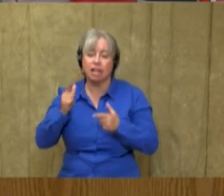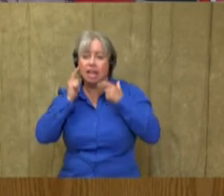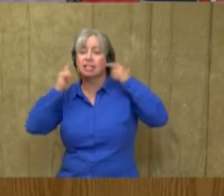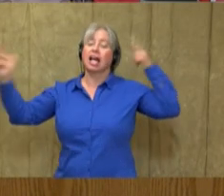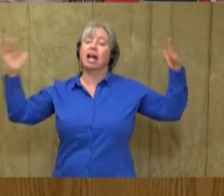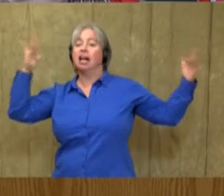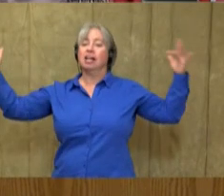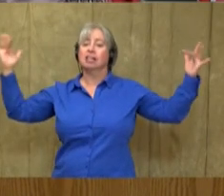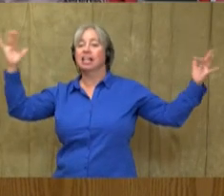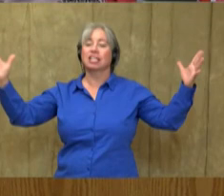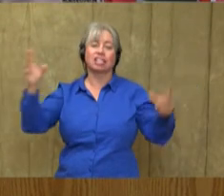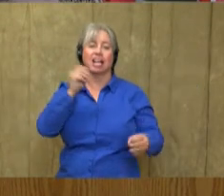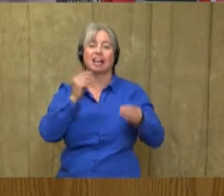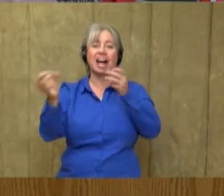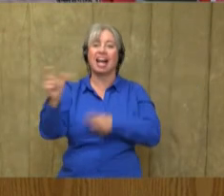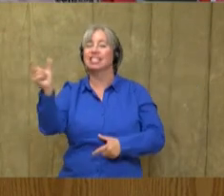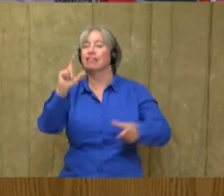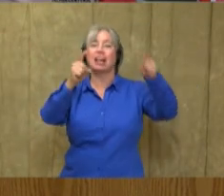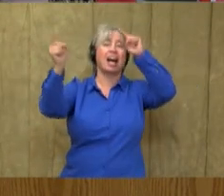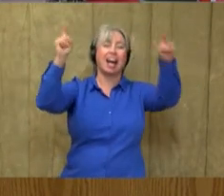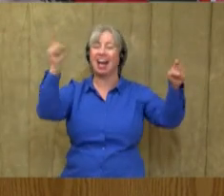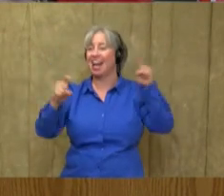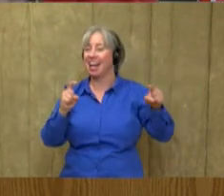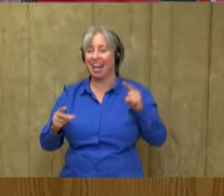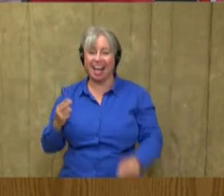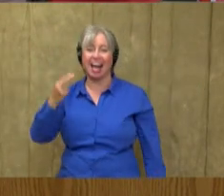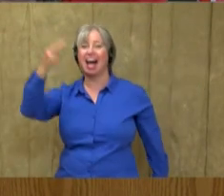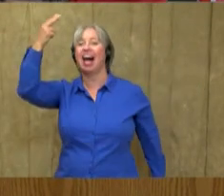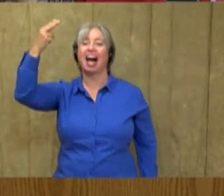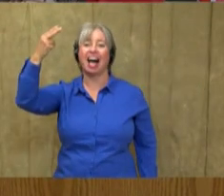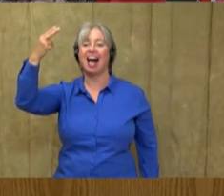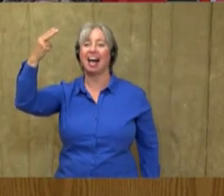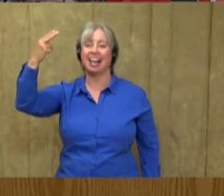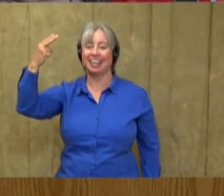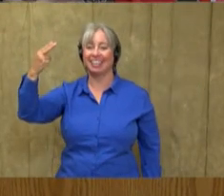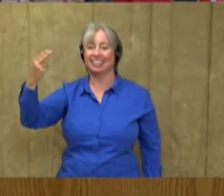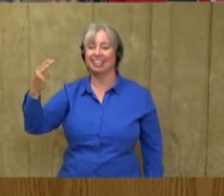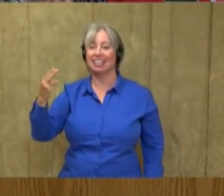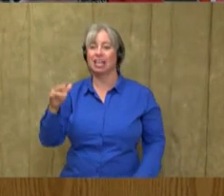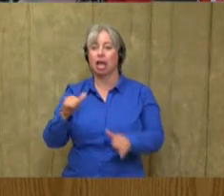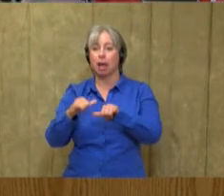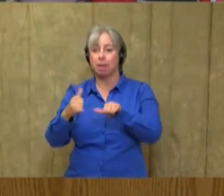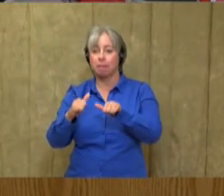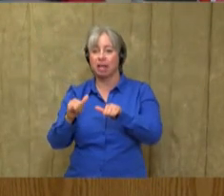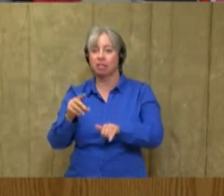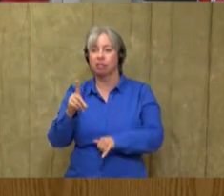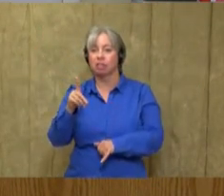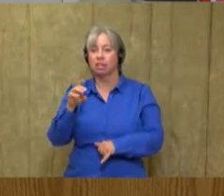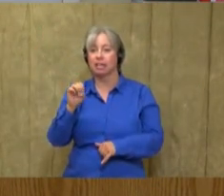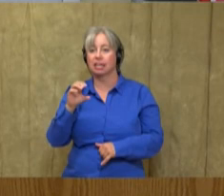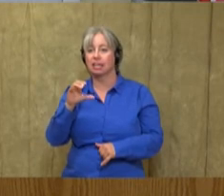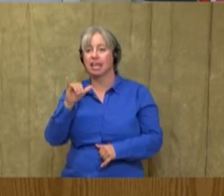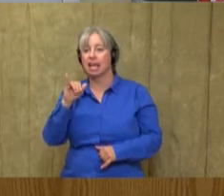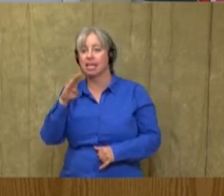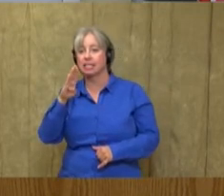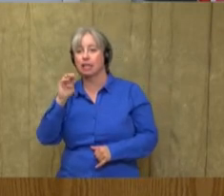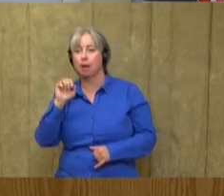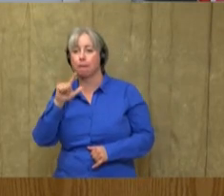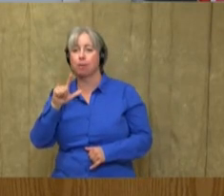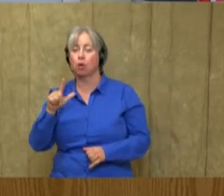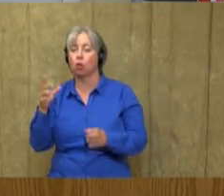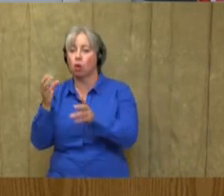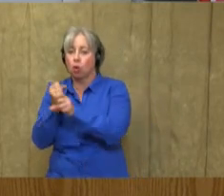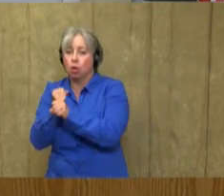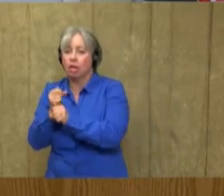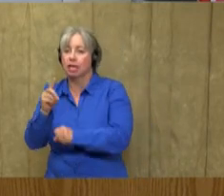loud sounds have lots of energy, high amplitude. All right, and those are actually measured by a decibel. I hope I woke you up. All right, so there's